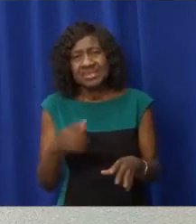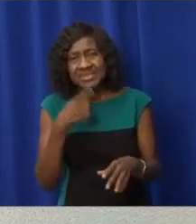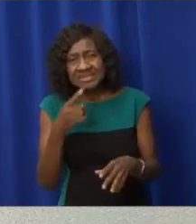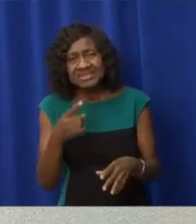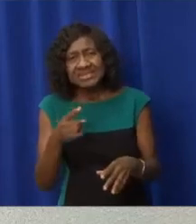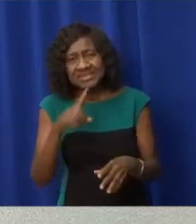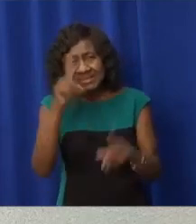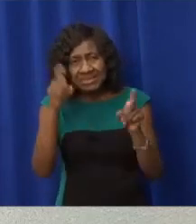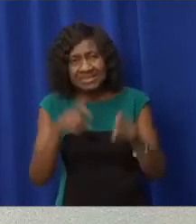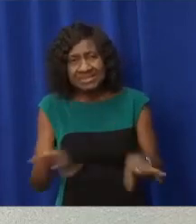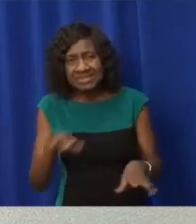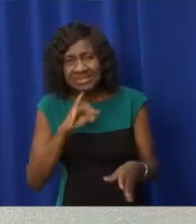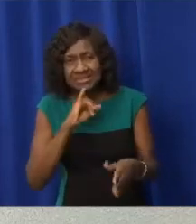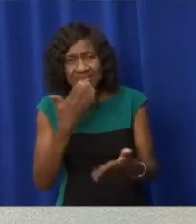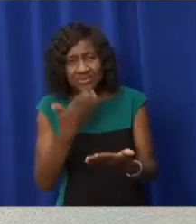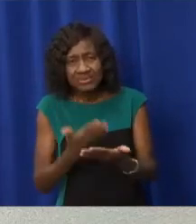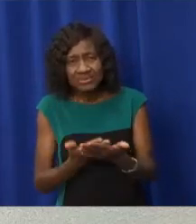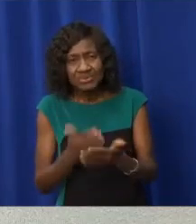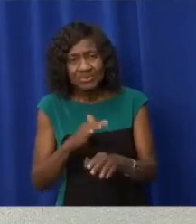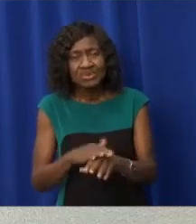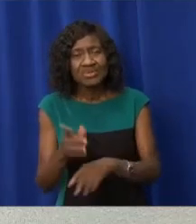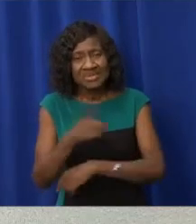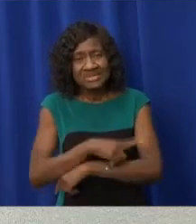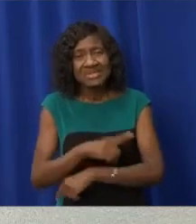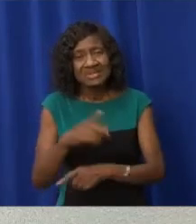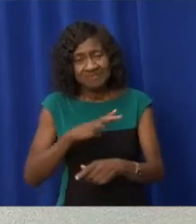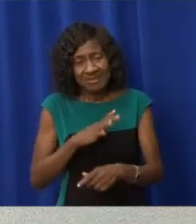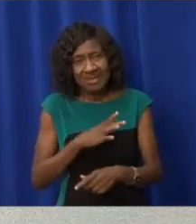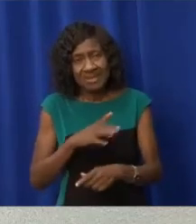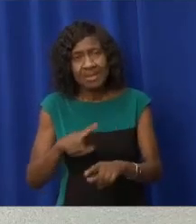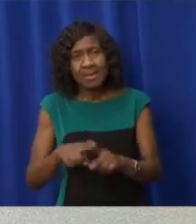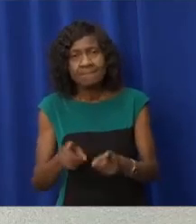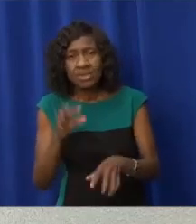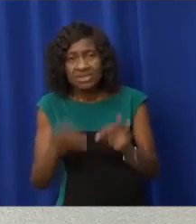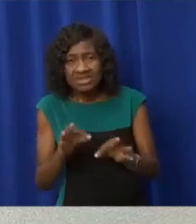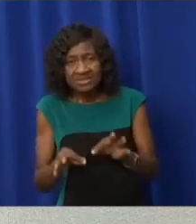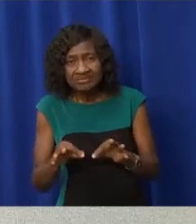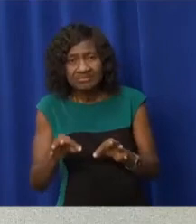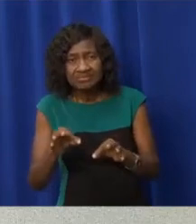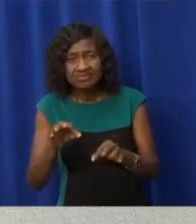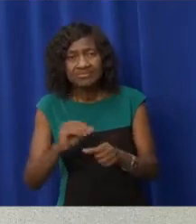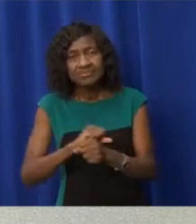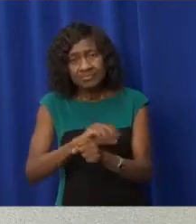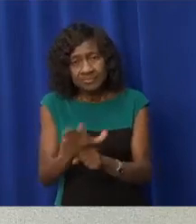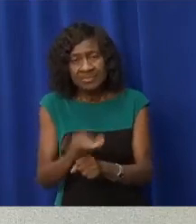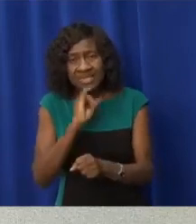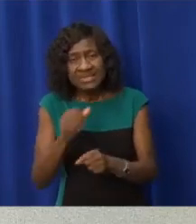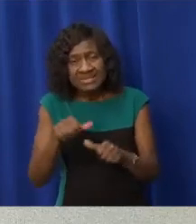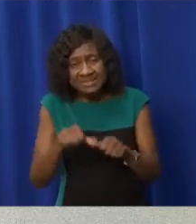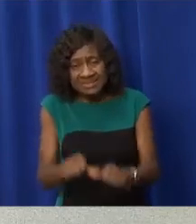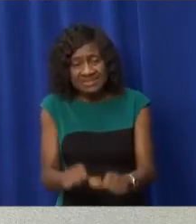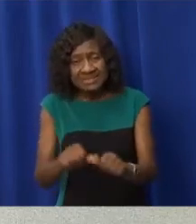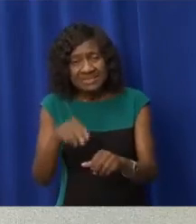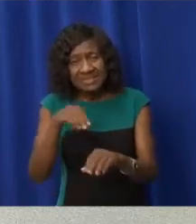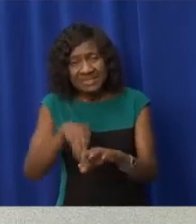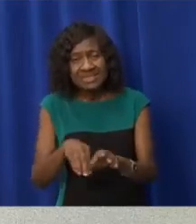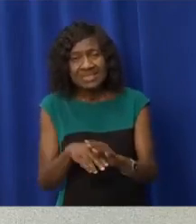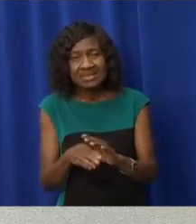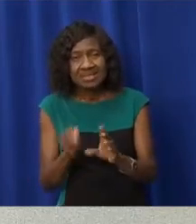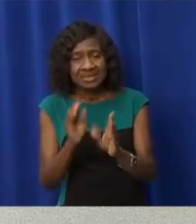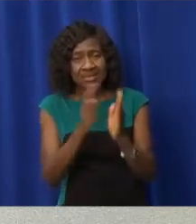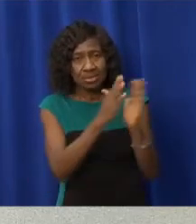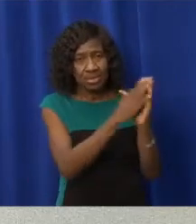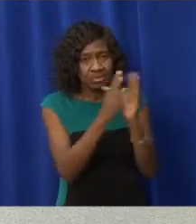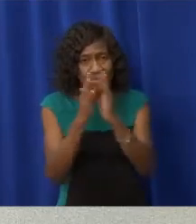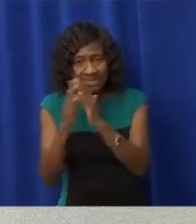if COVID-19 is still in the community, and I can assure you it is still in the community, hiding there, when it starts